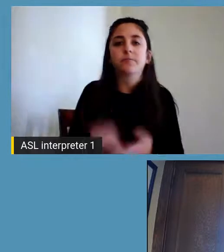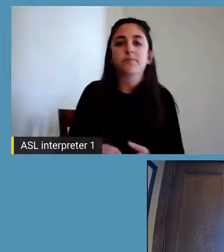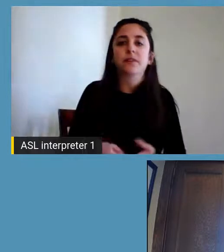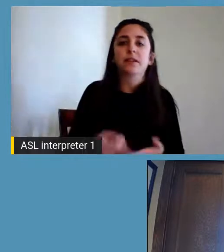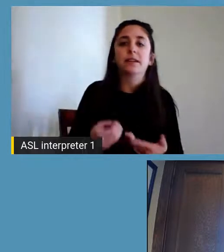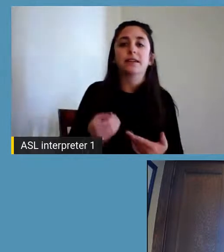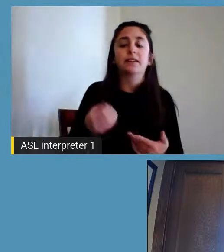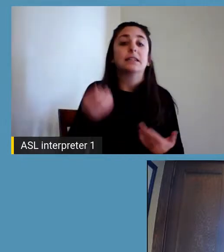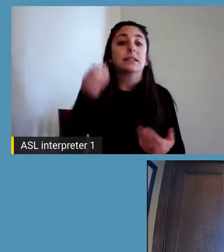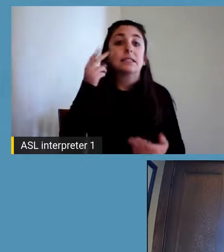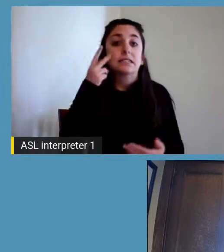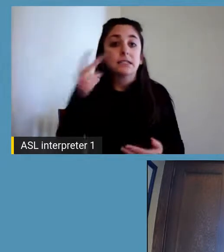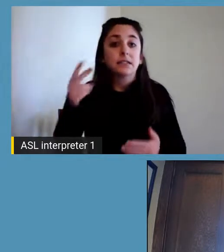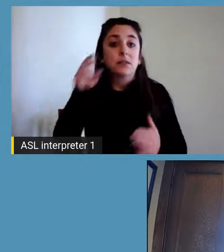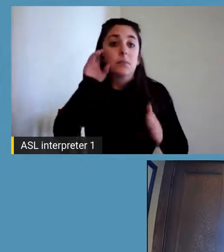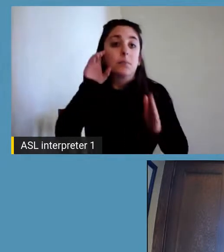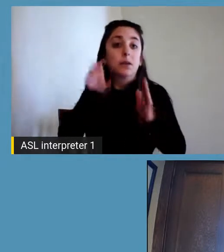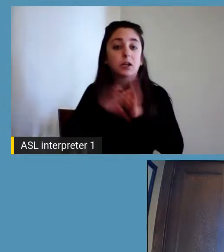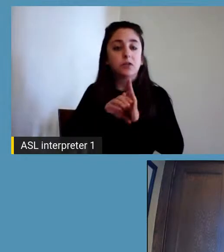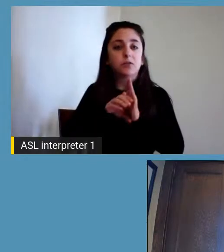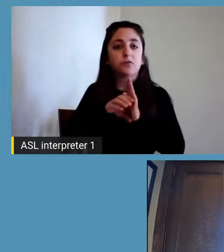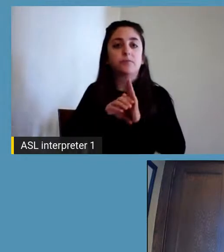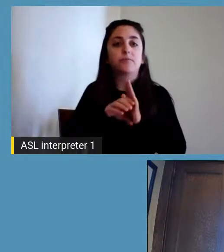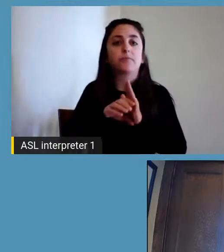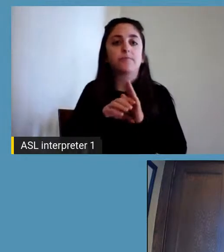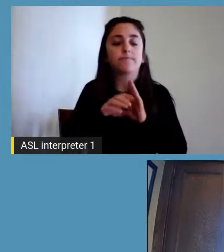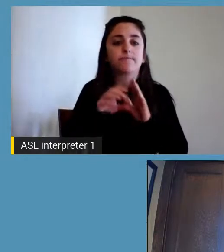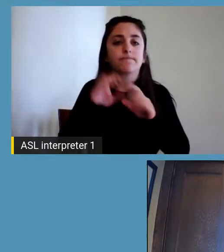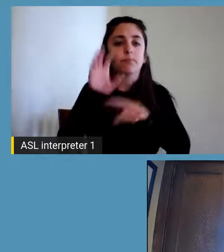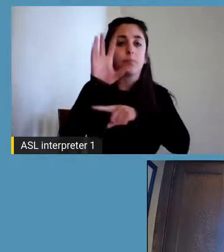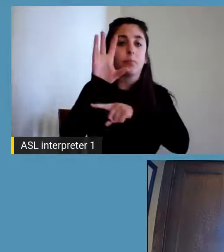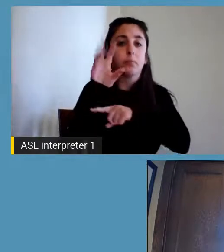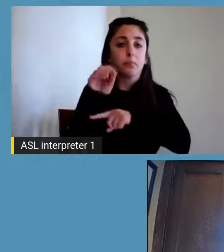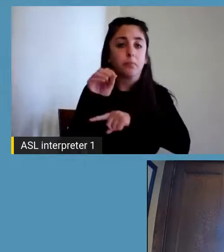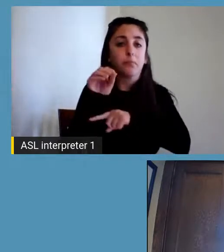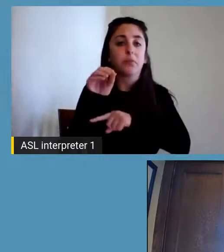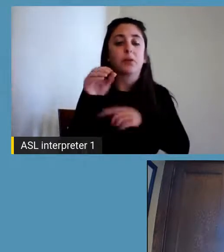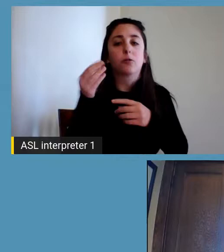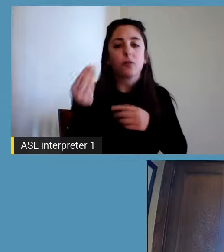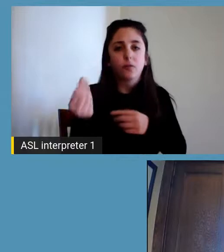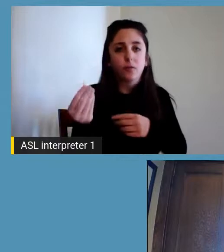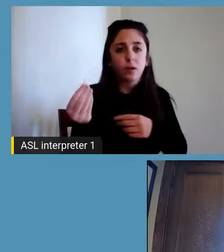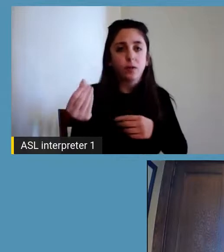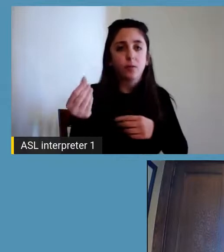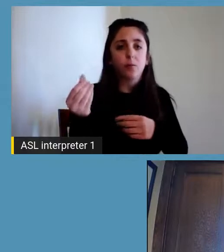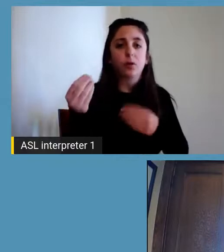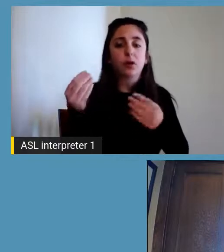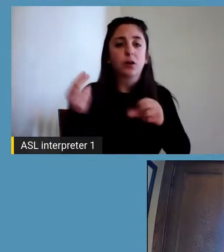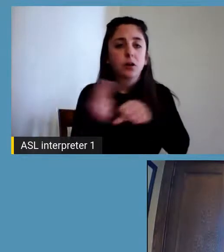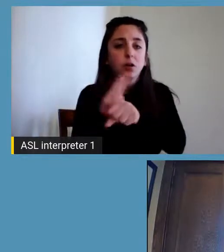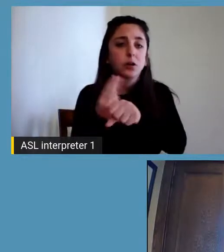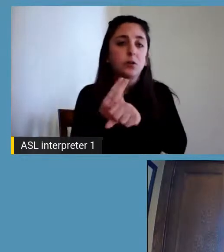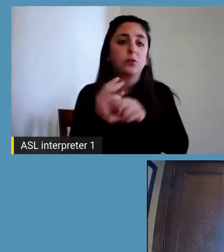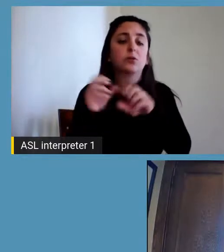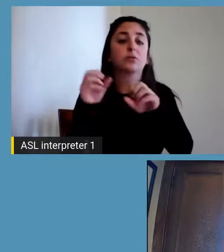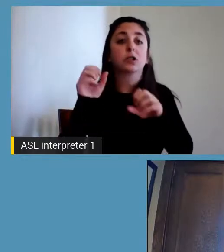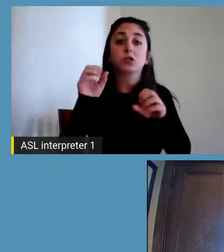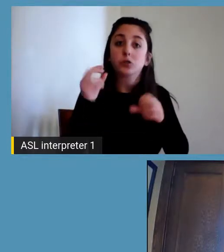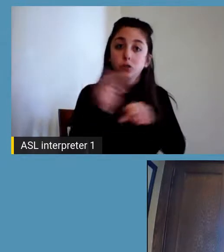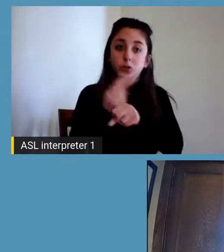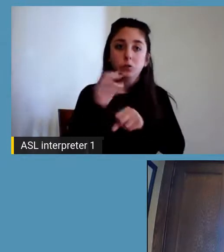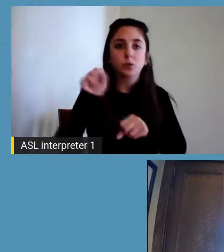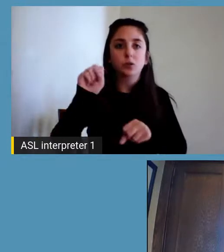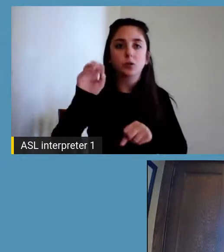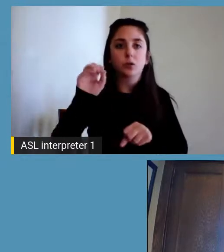a picture of a little bit of fabric, and then with the dedicated software, you can actually create a whole print and